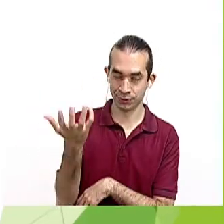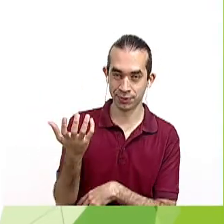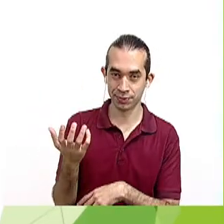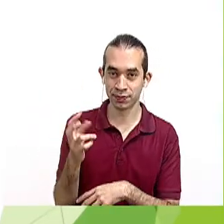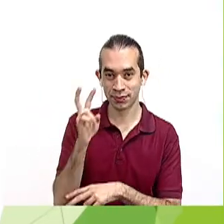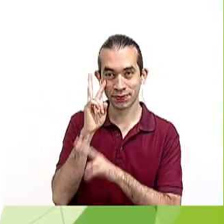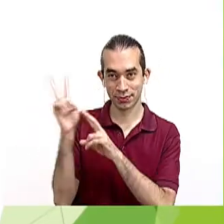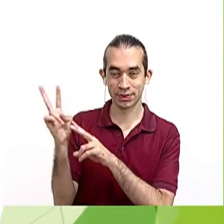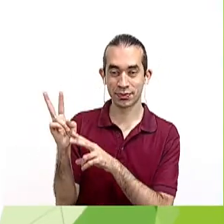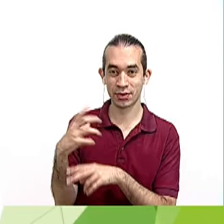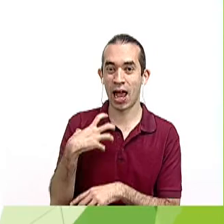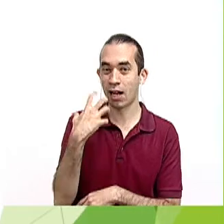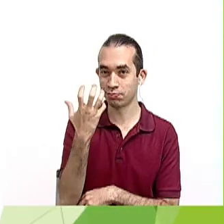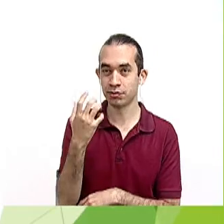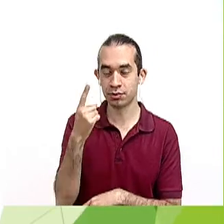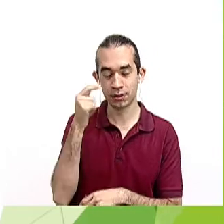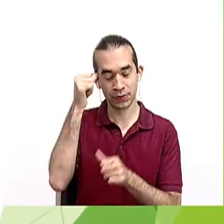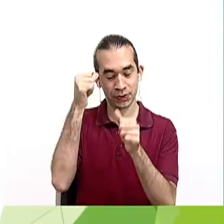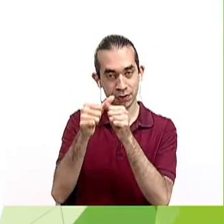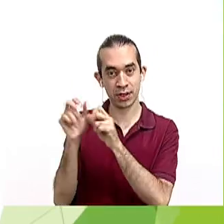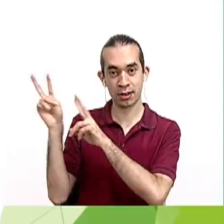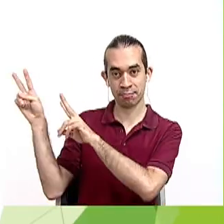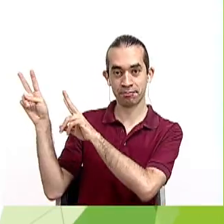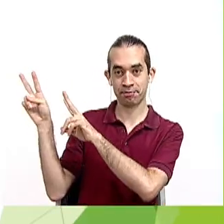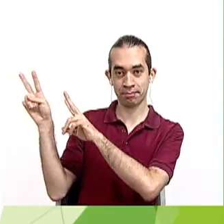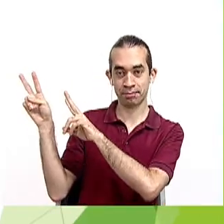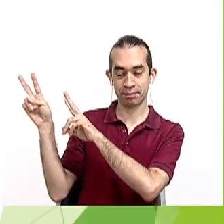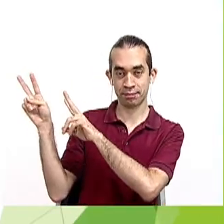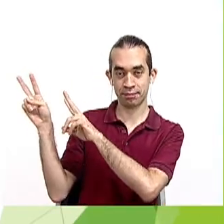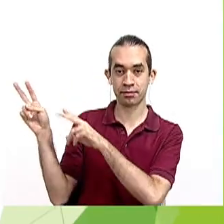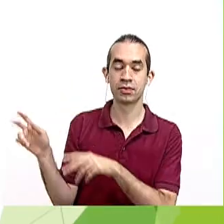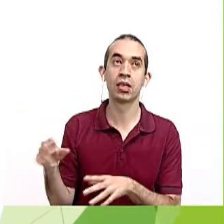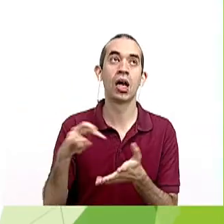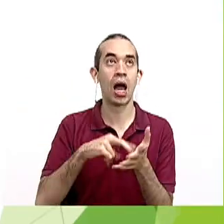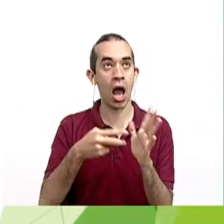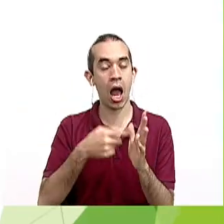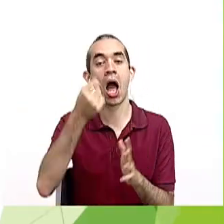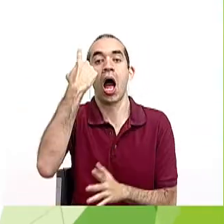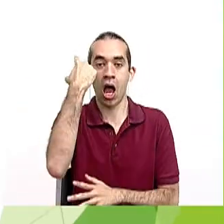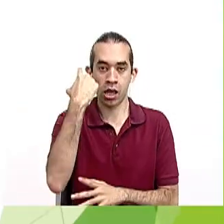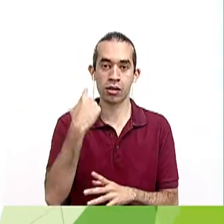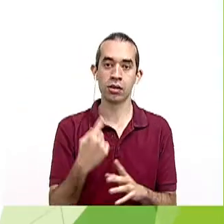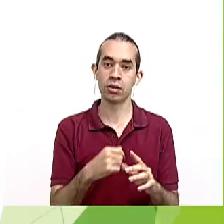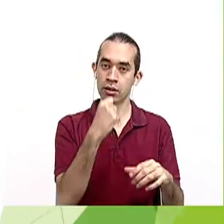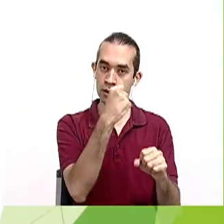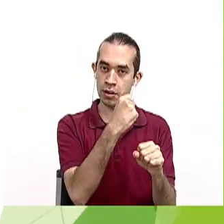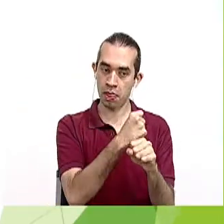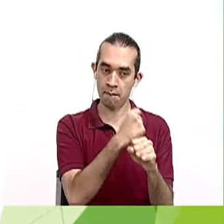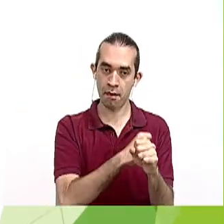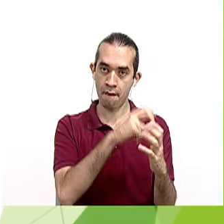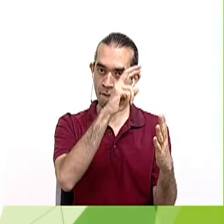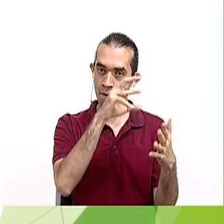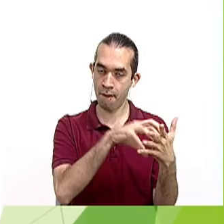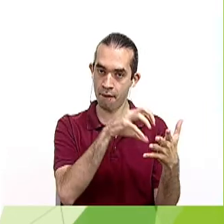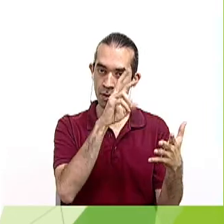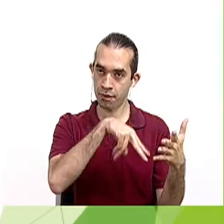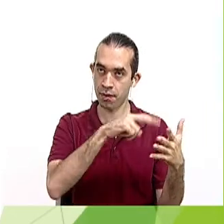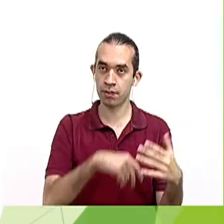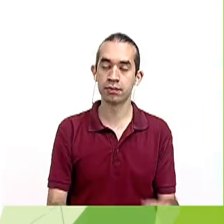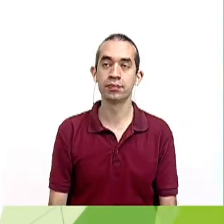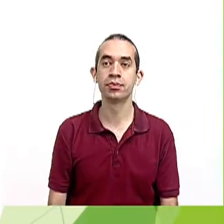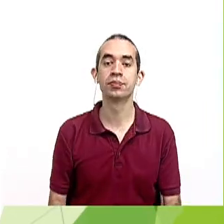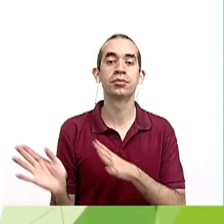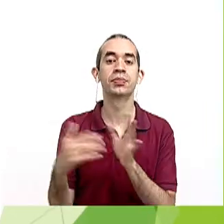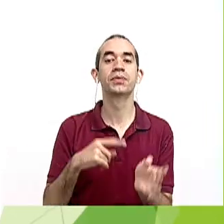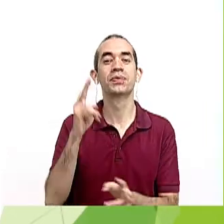Apples. Try to keep this vocabulary in mind because this is going to help us to understand our task. Apples.